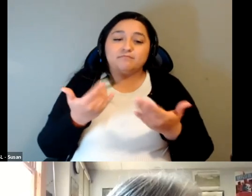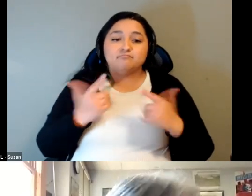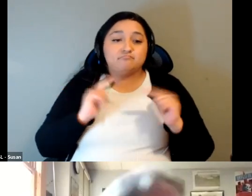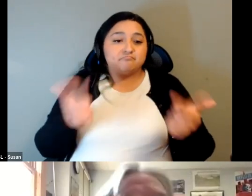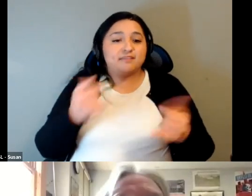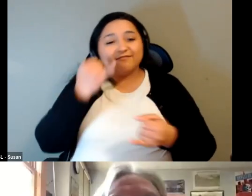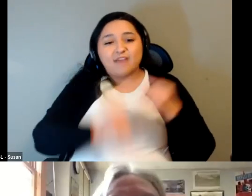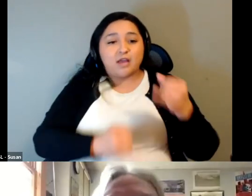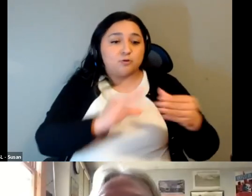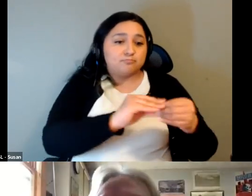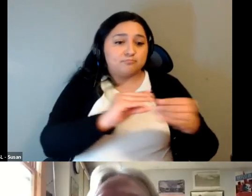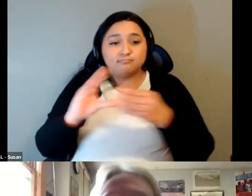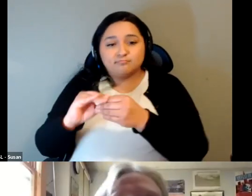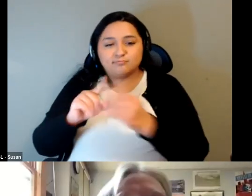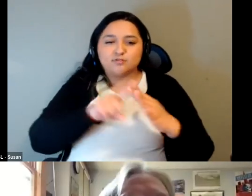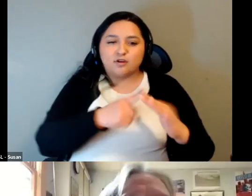with you?